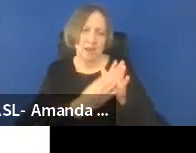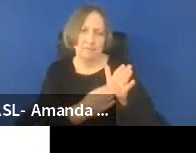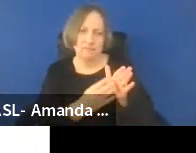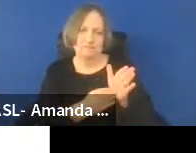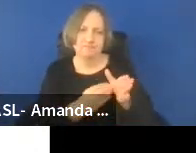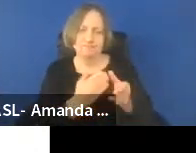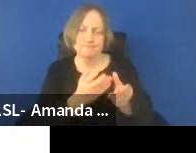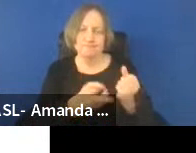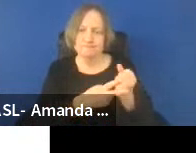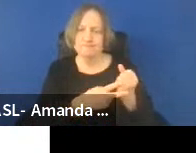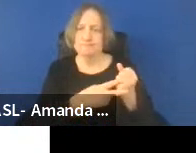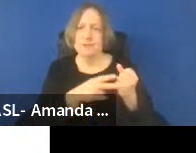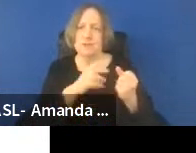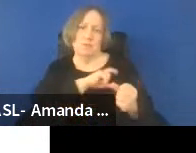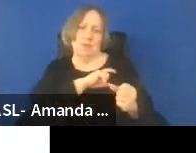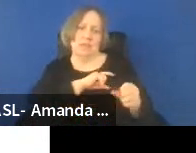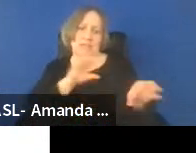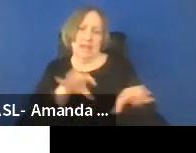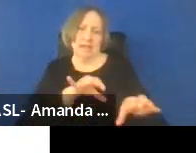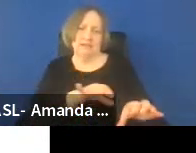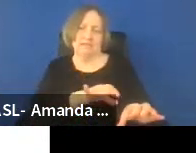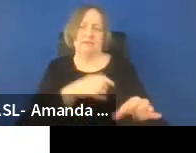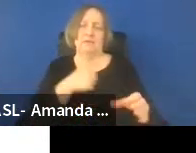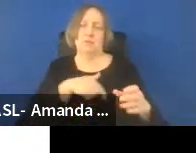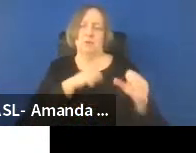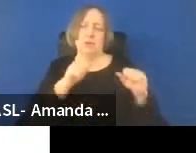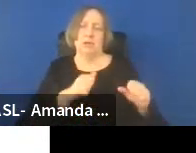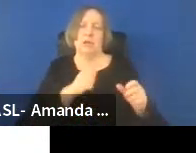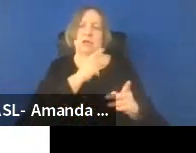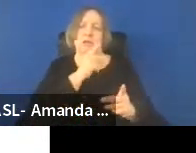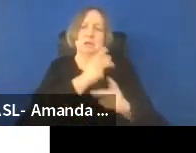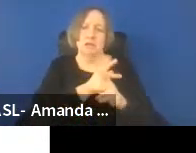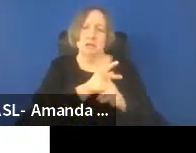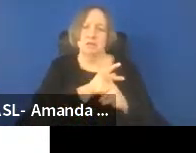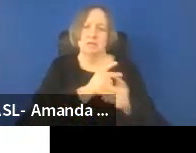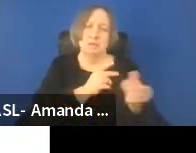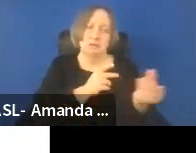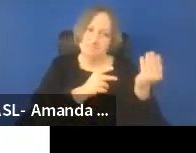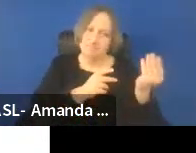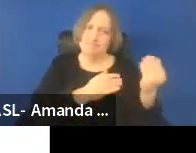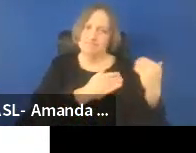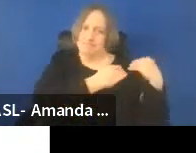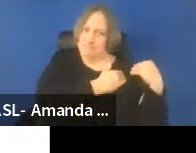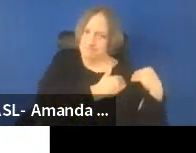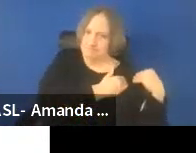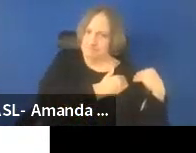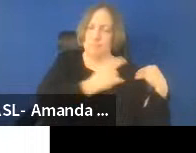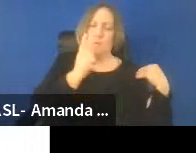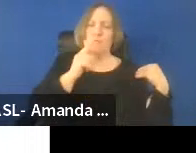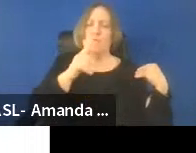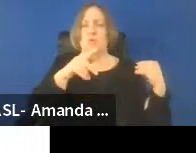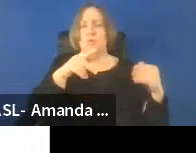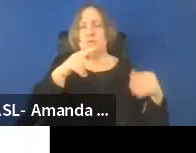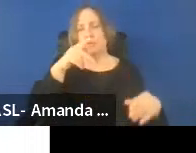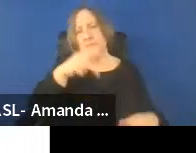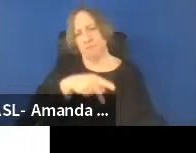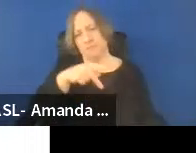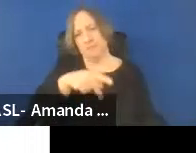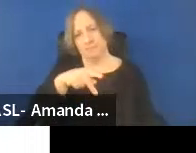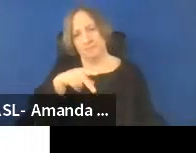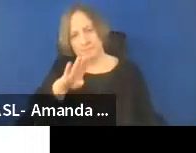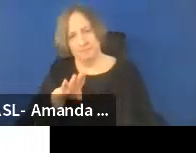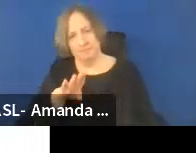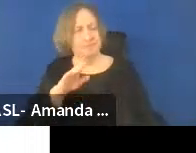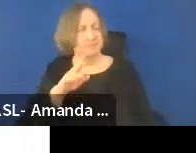of police activity is one way to keep have accountability for the Portland